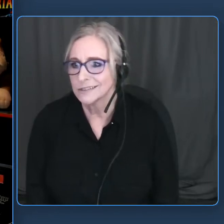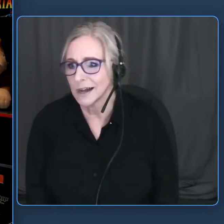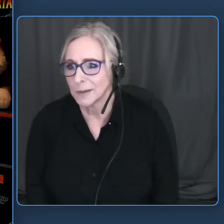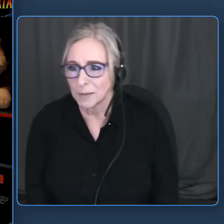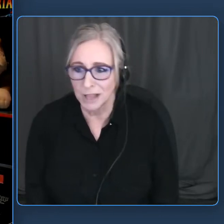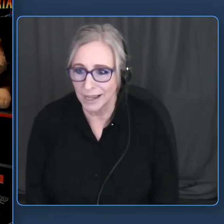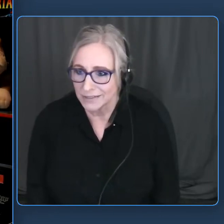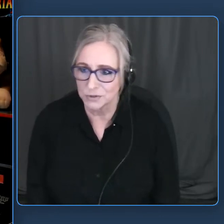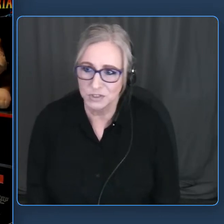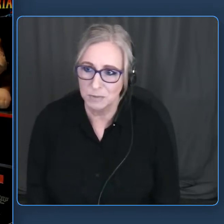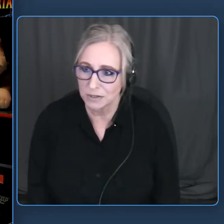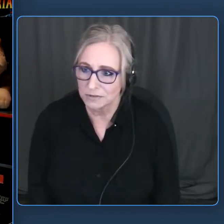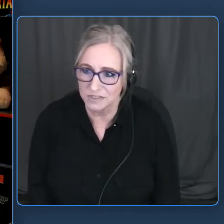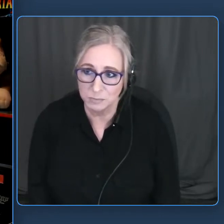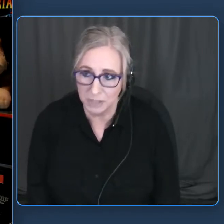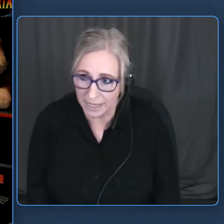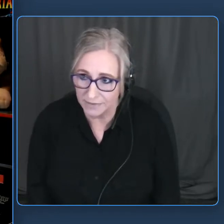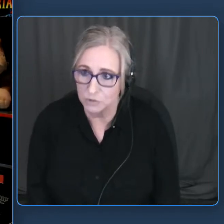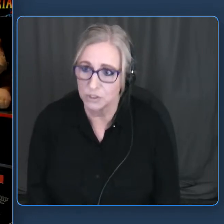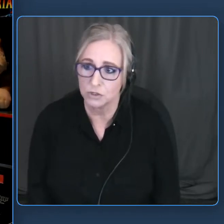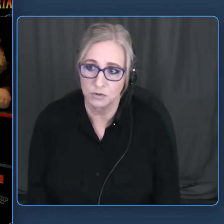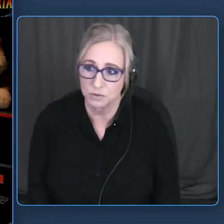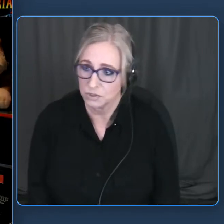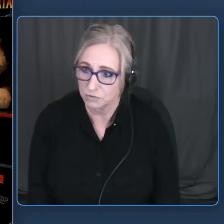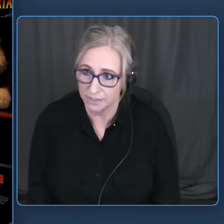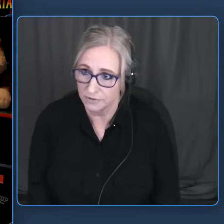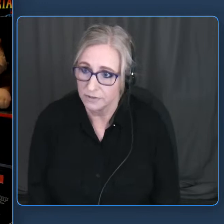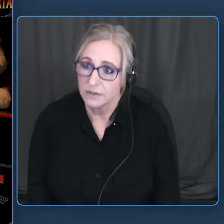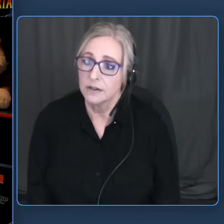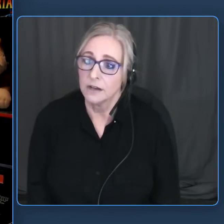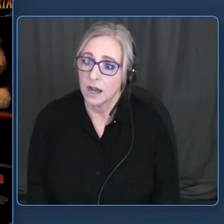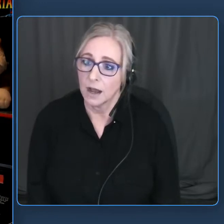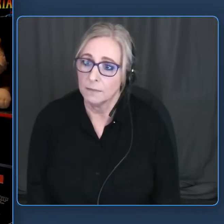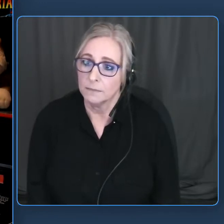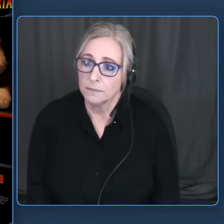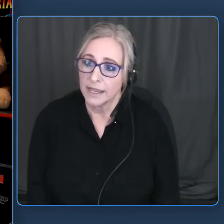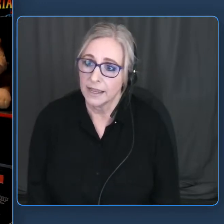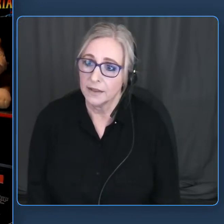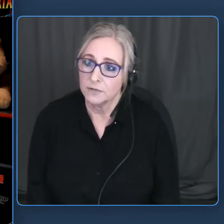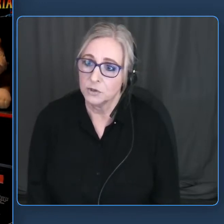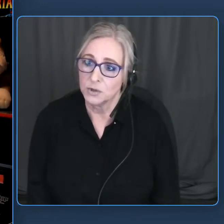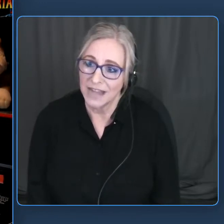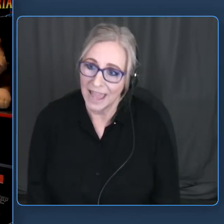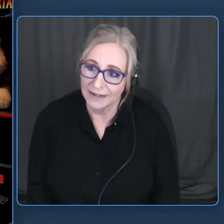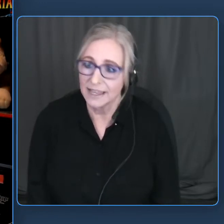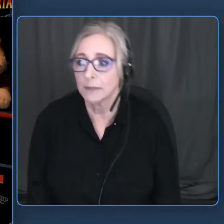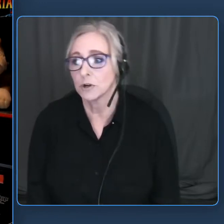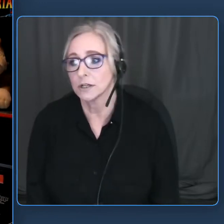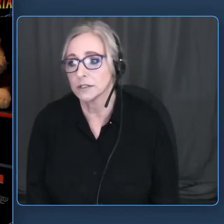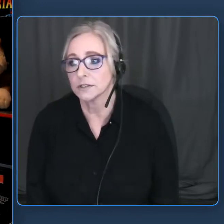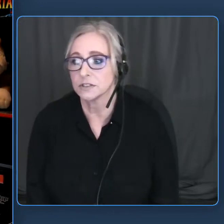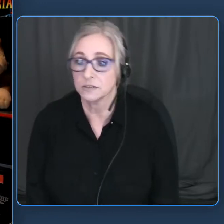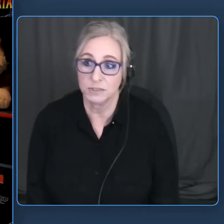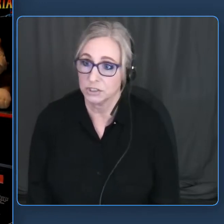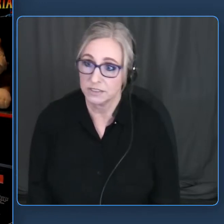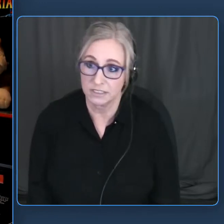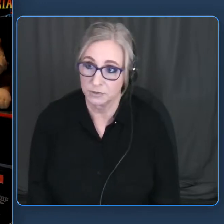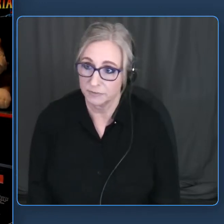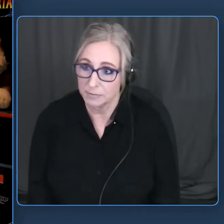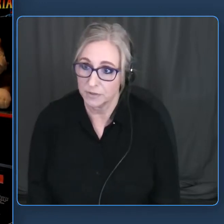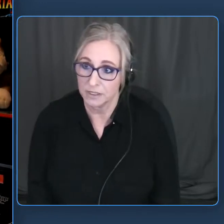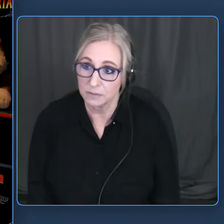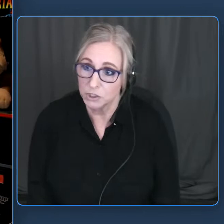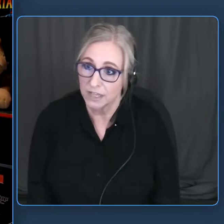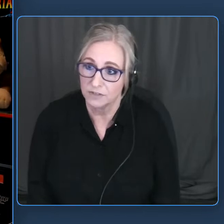smart appliance or a smart display that you can use, which is great. And you can add cameras, especially it's